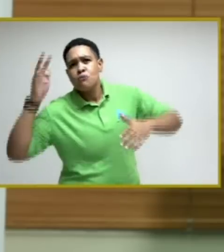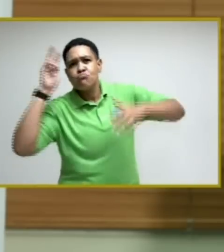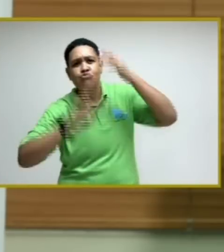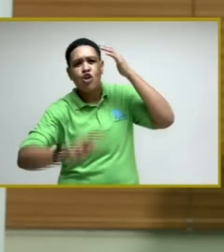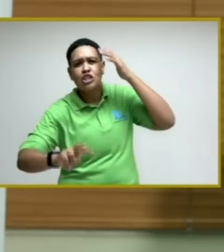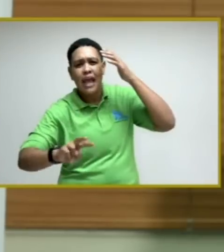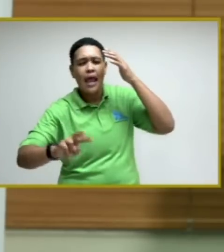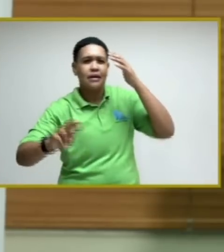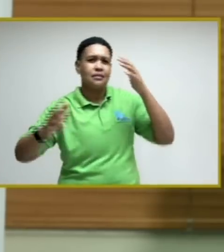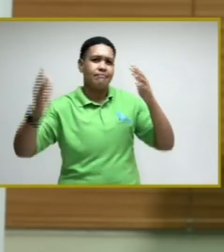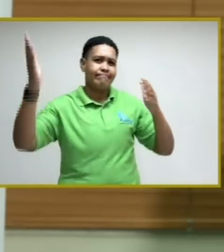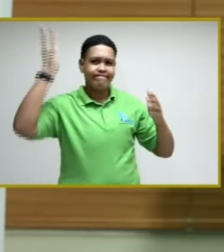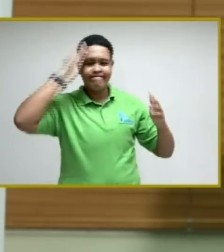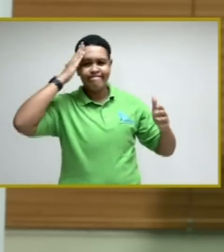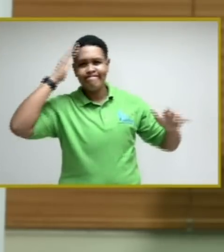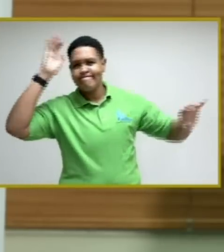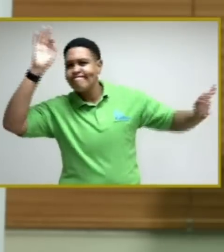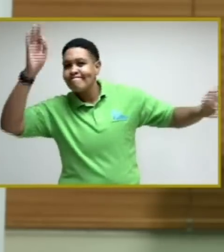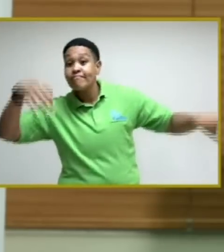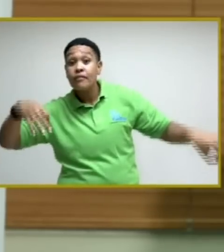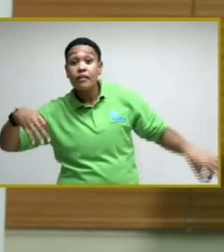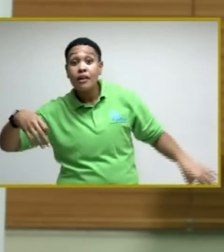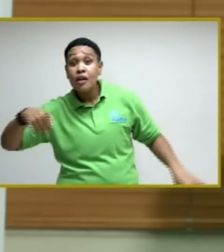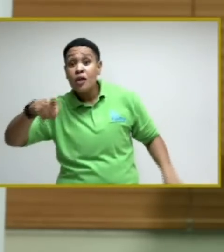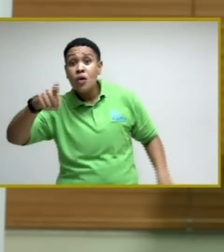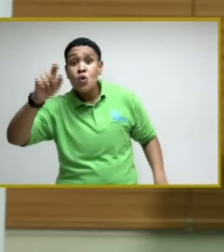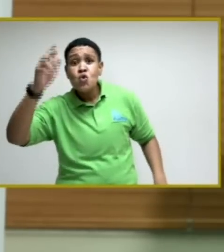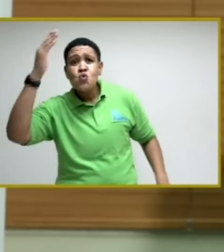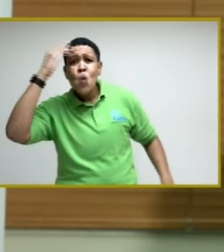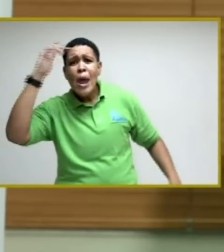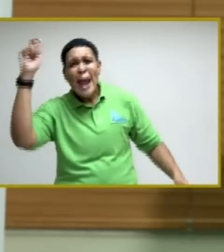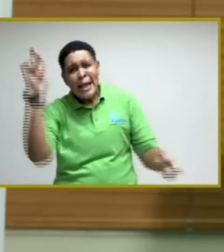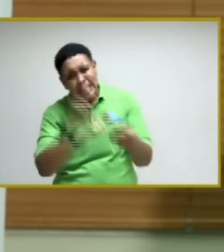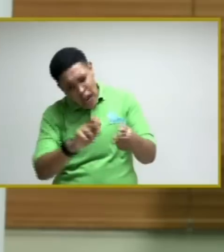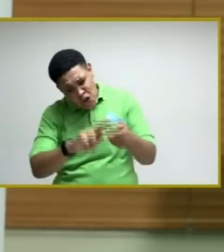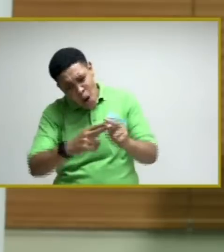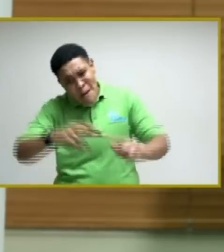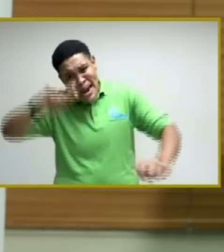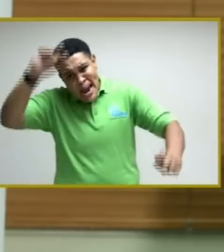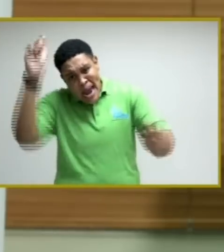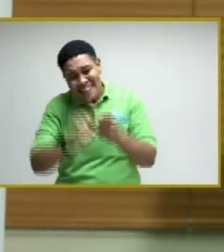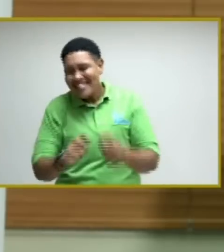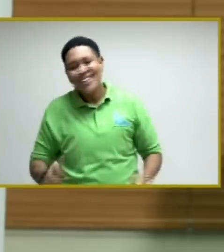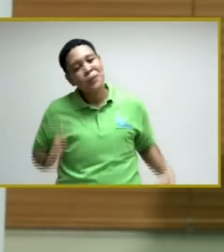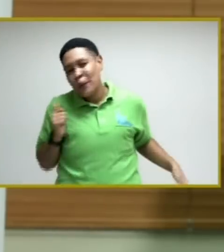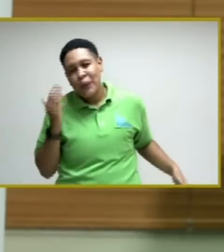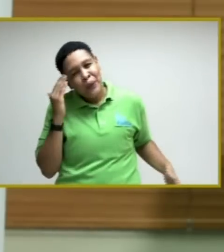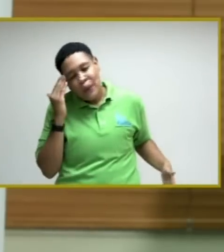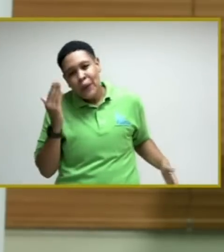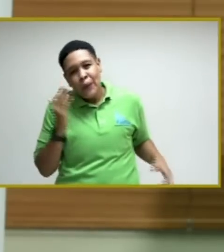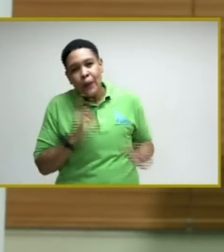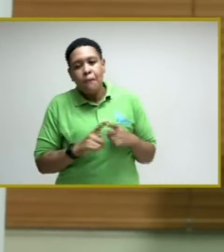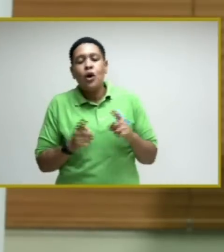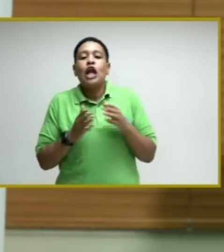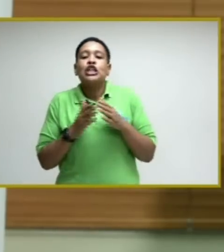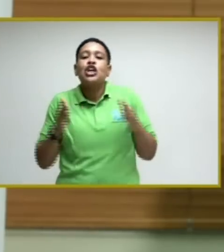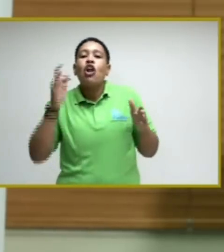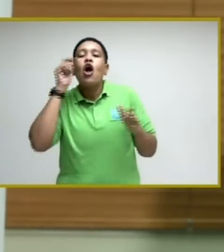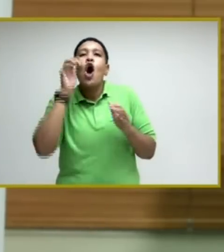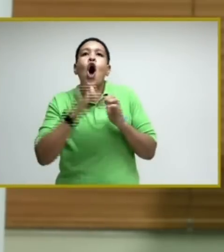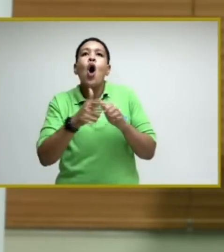not a precise science in predicting the virus and the direction, but there is a general understanding of how these things